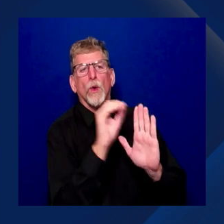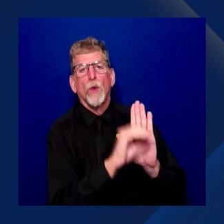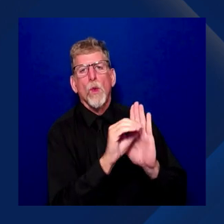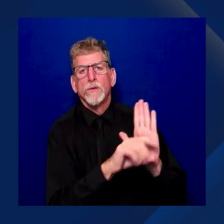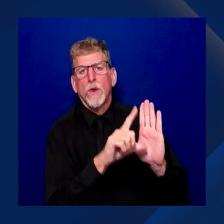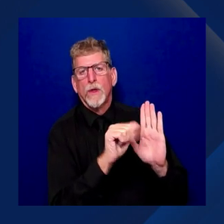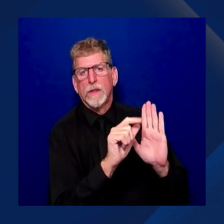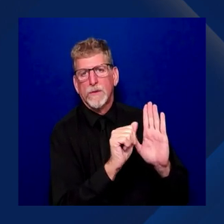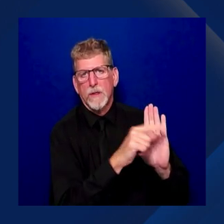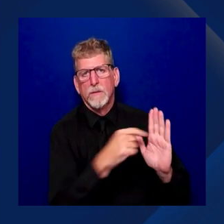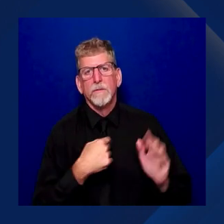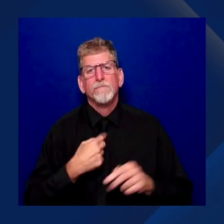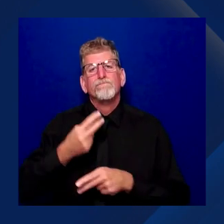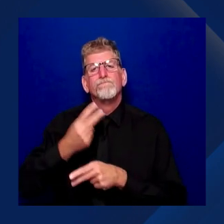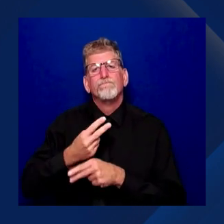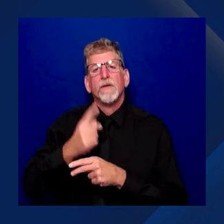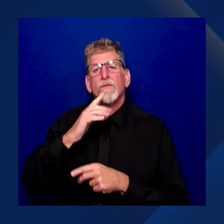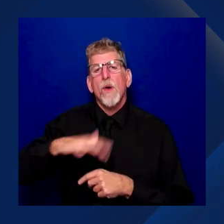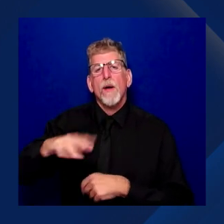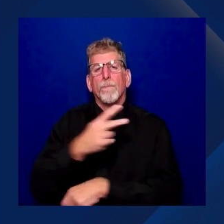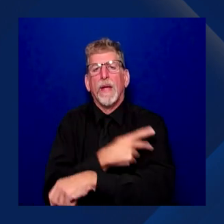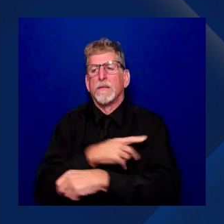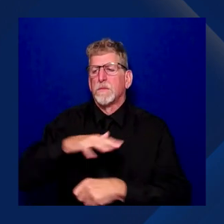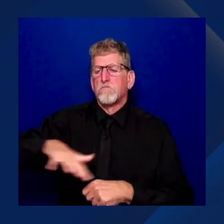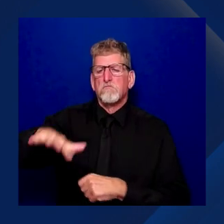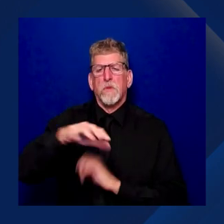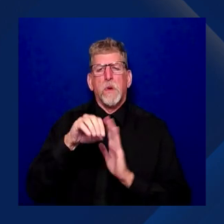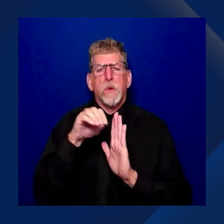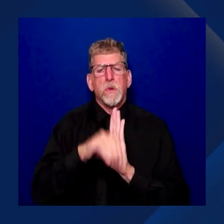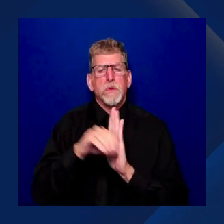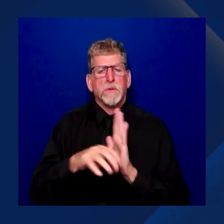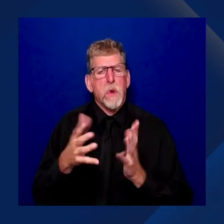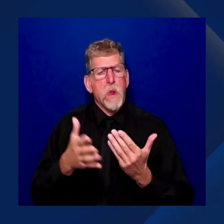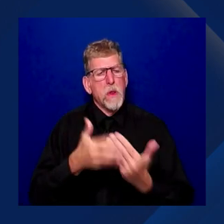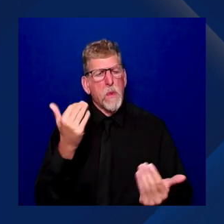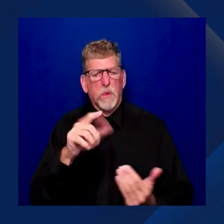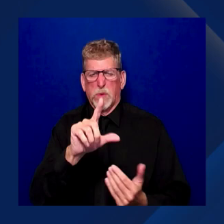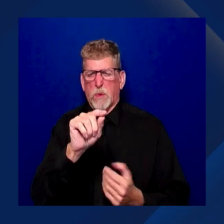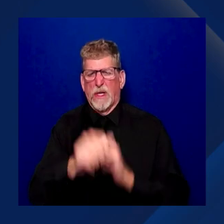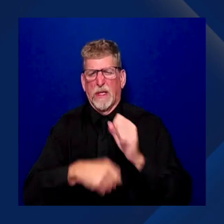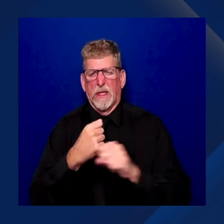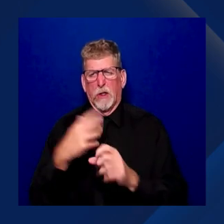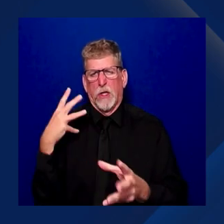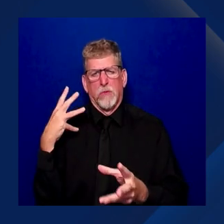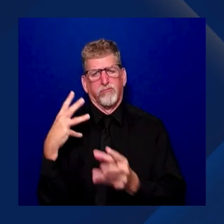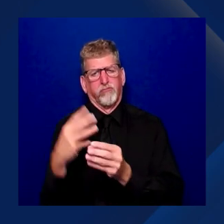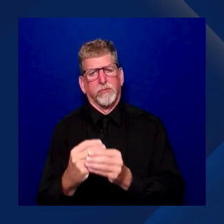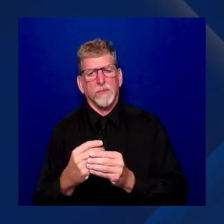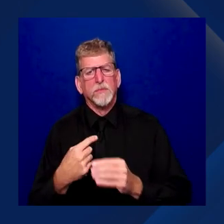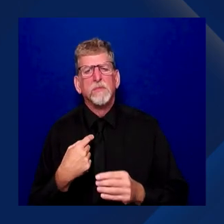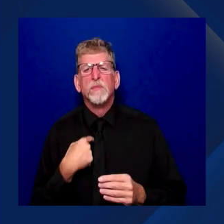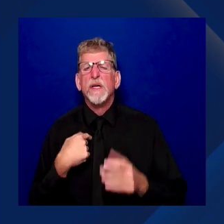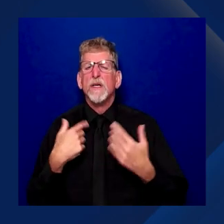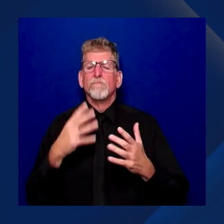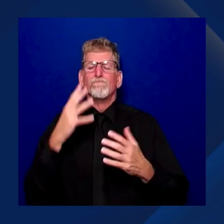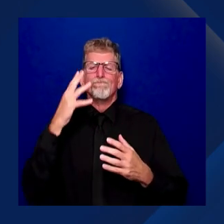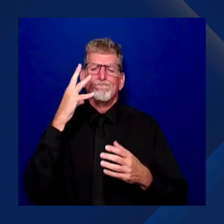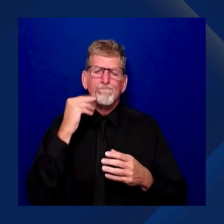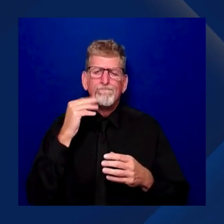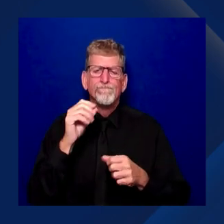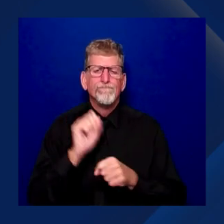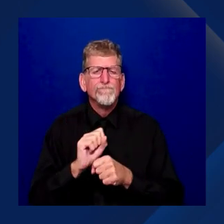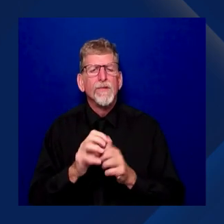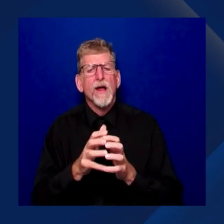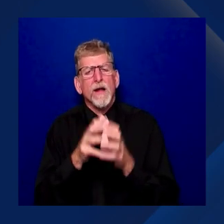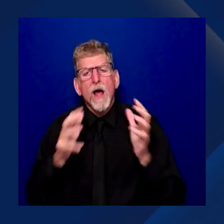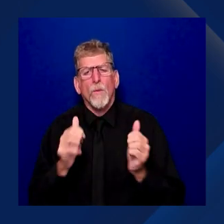patients in the New Orleans area for almost 20 years. I am very well experienced with the challenges